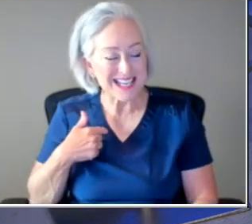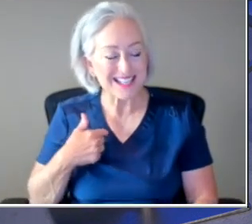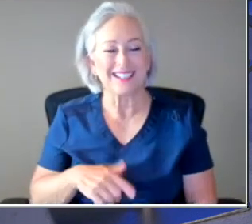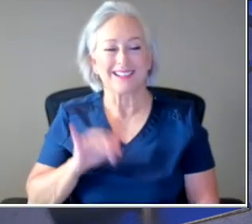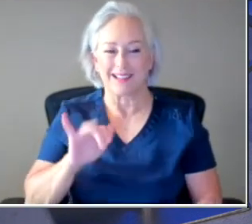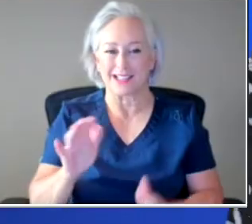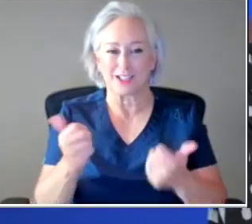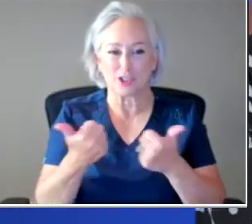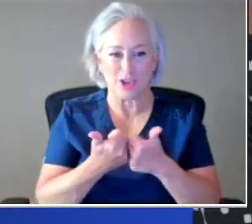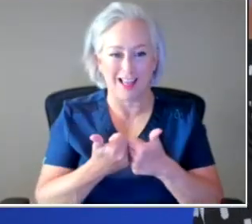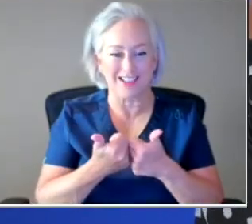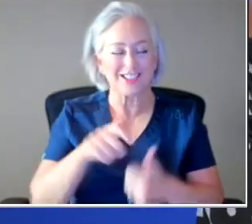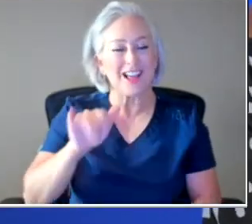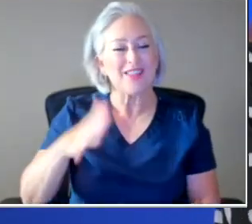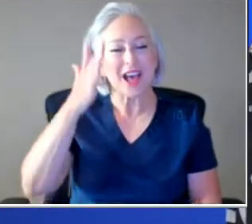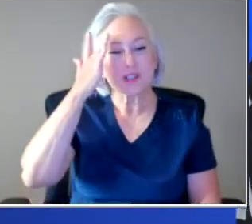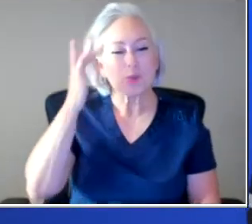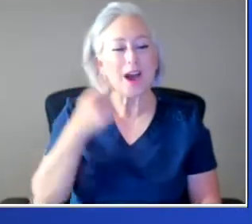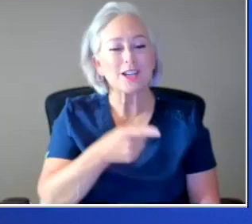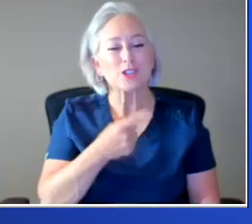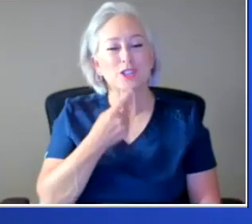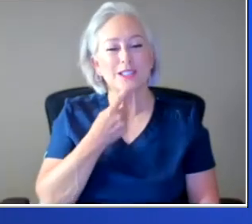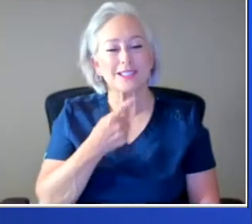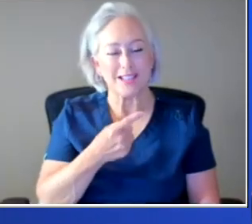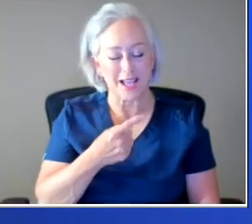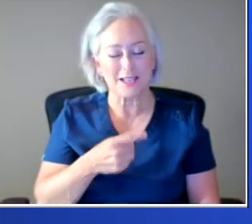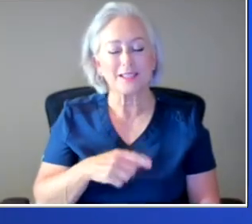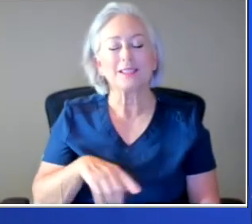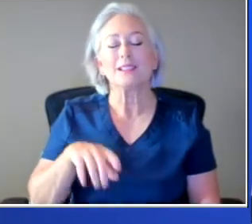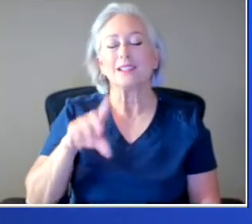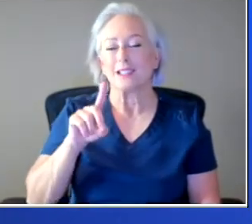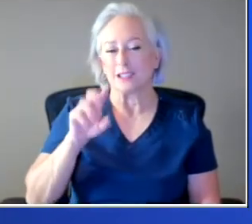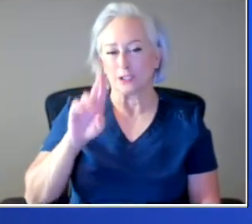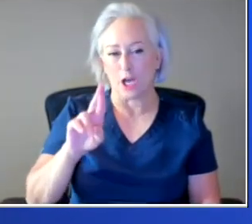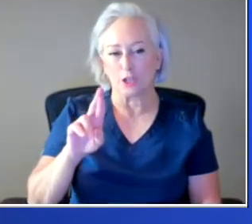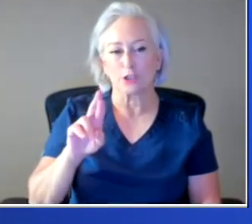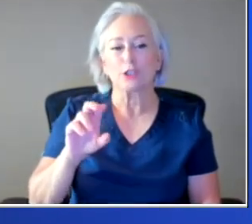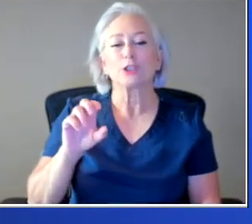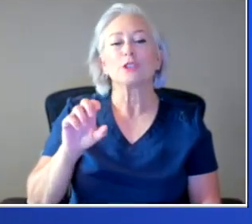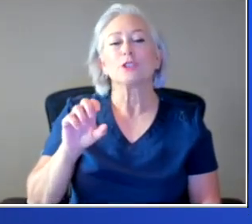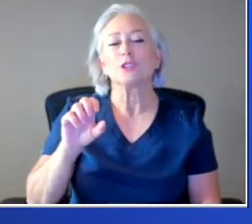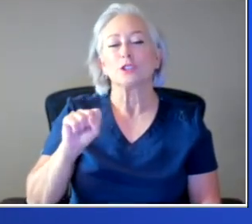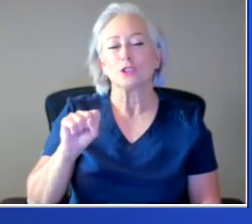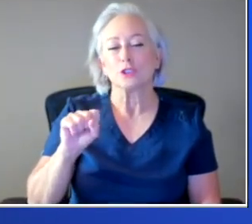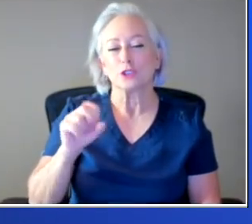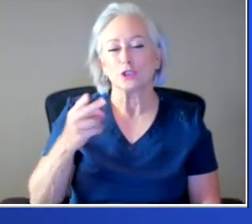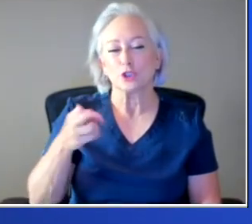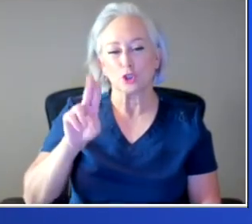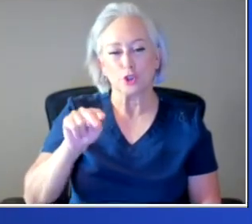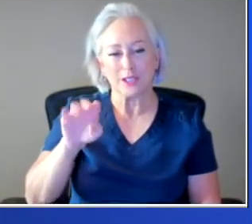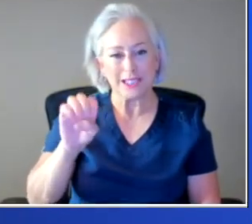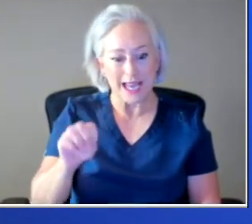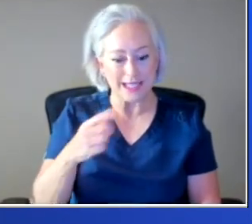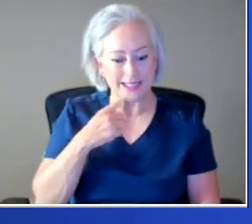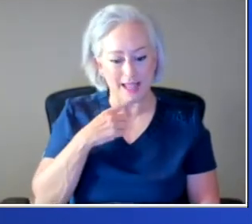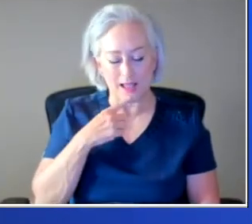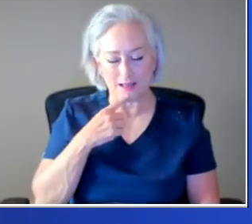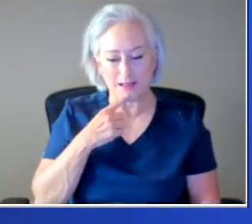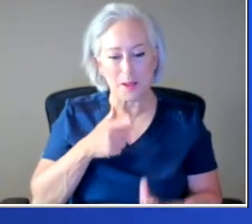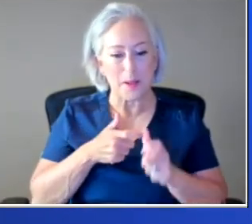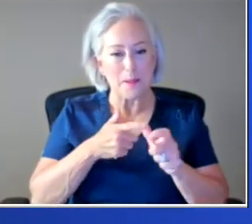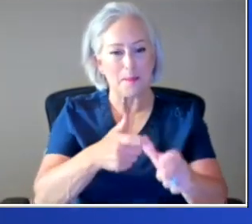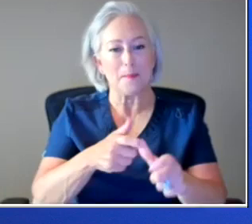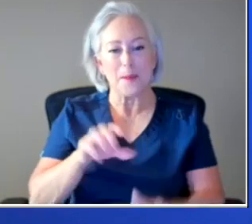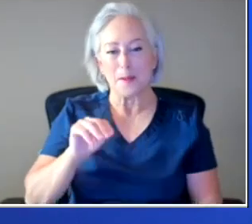why Dr. Chenet mentioned marathons. Mm-hmm. I joined a group to learn how